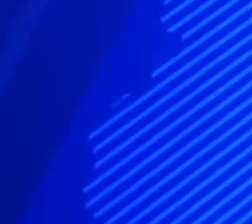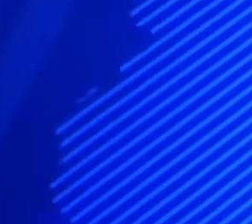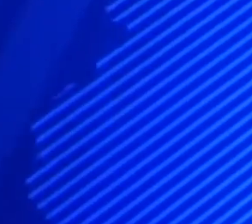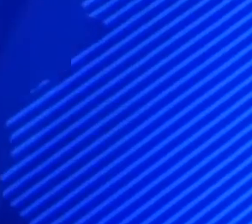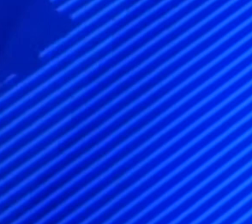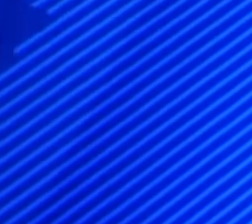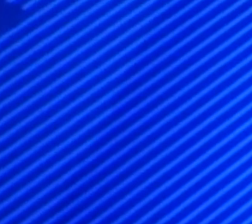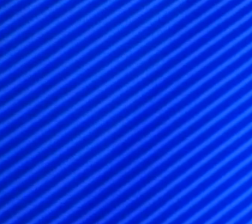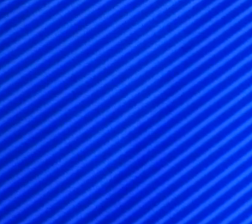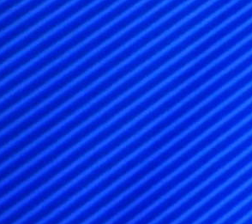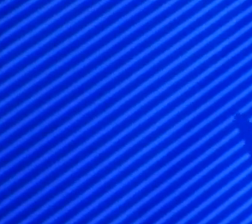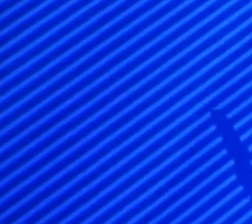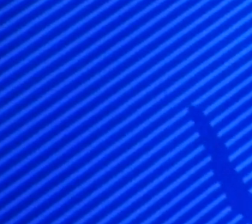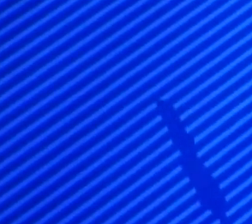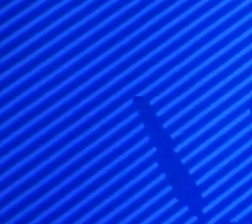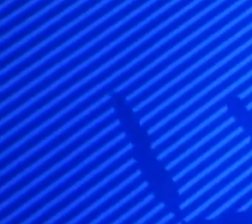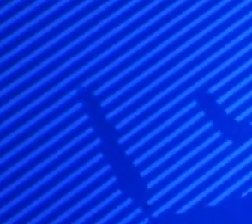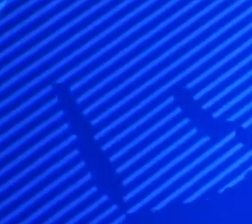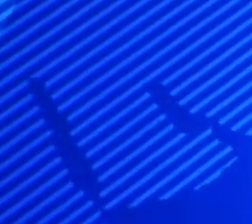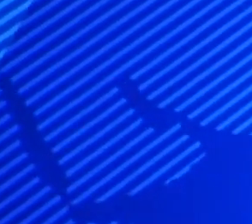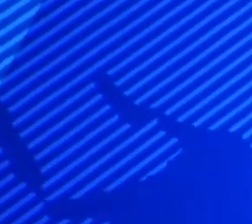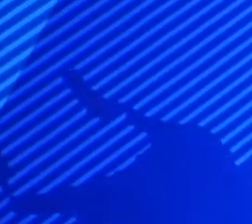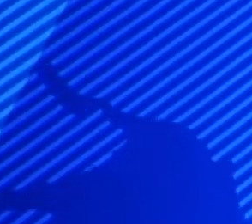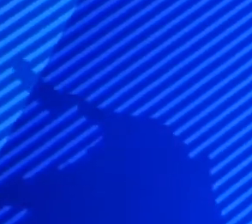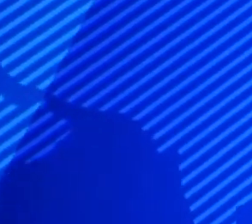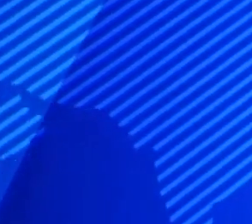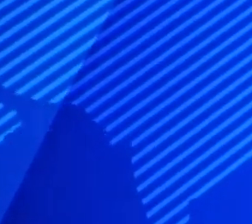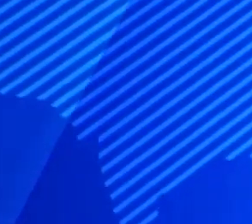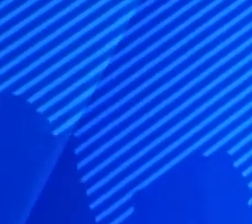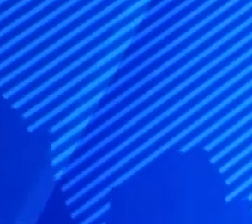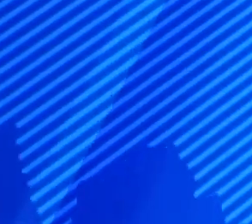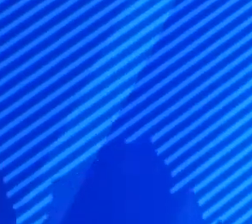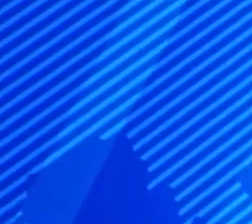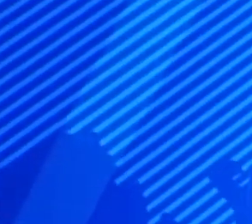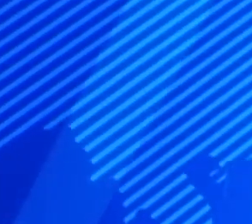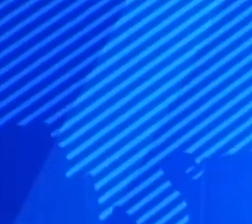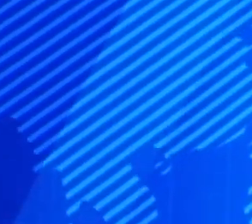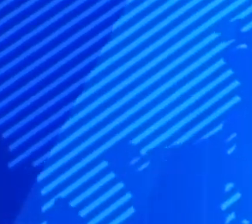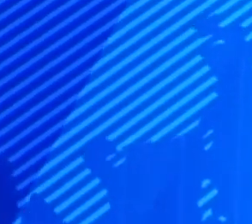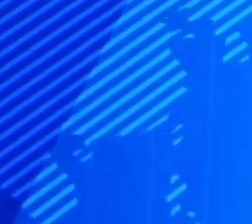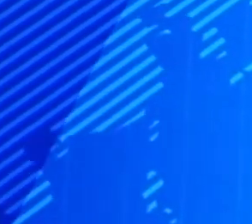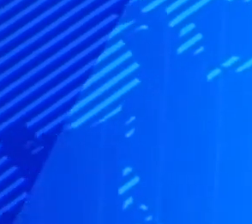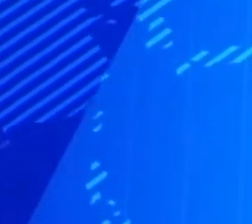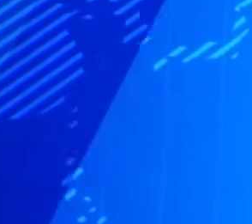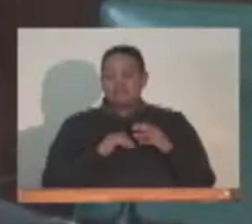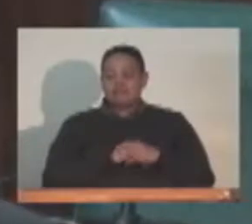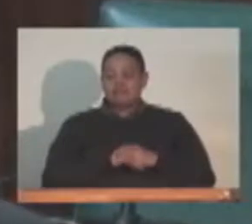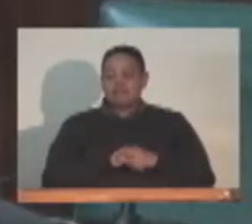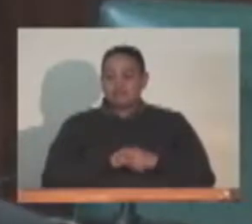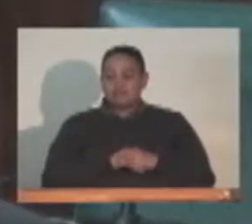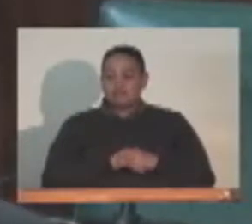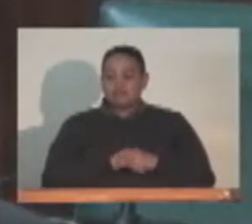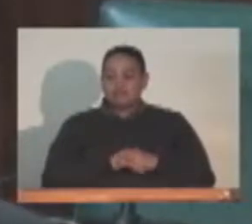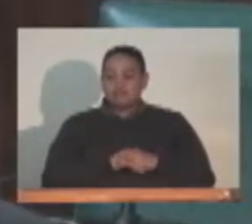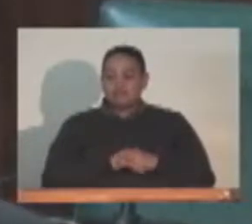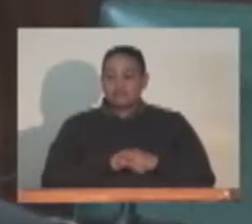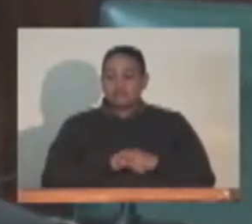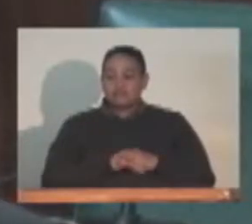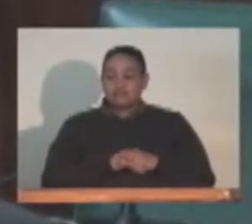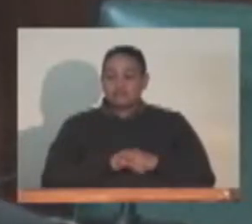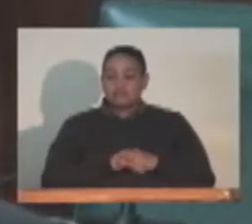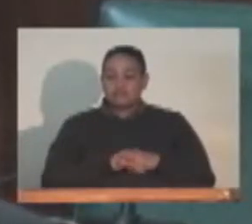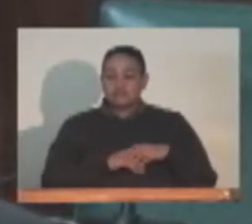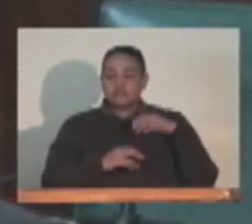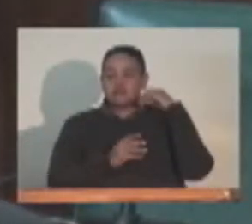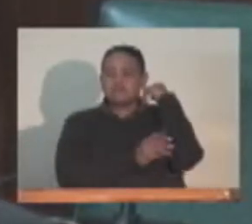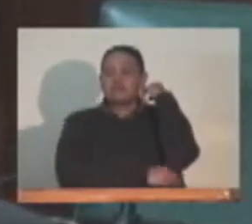Clark noted that the Jamaica survey of living conditions shows that poverty has fallen. Poverty in an